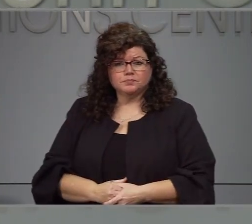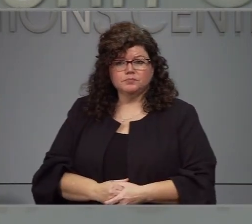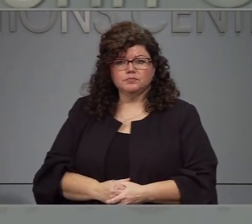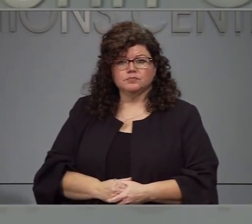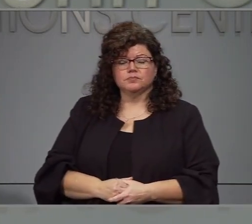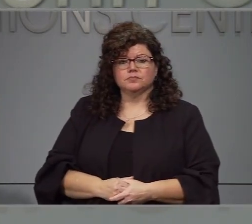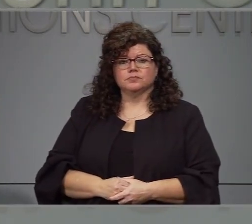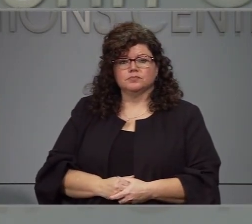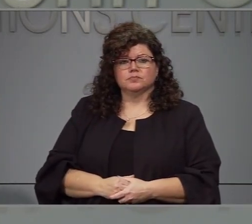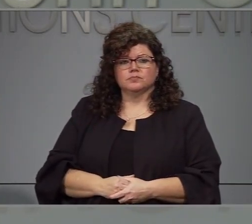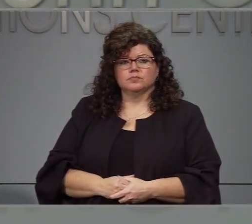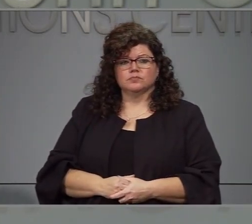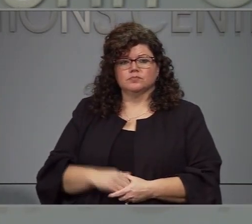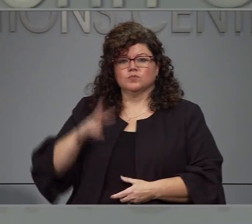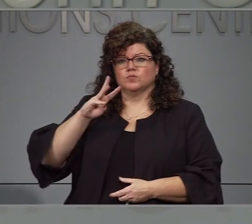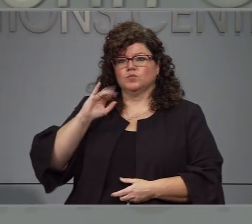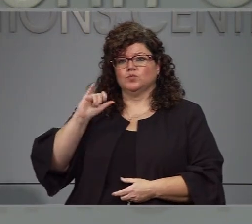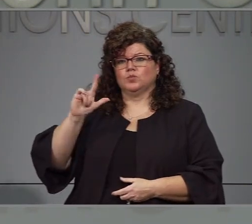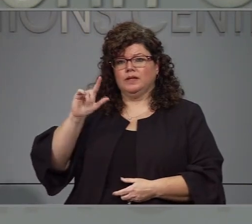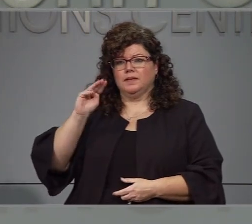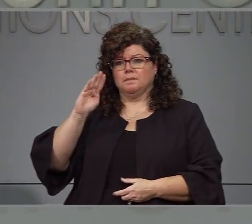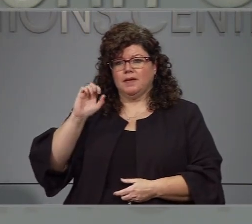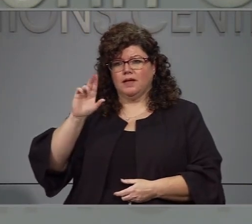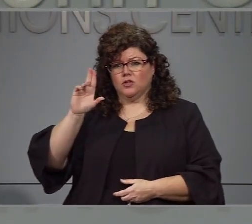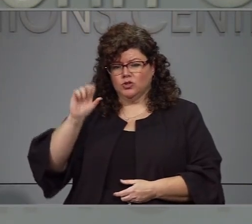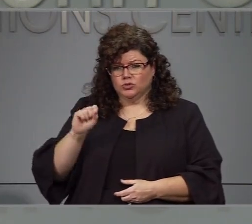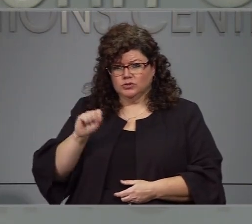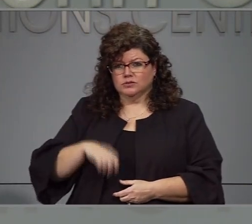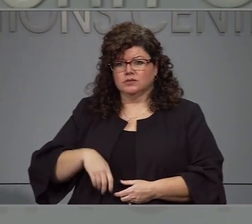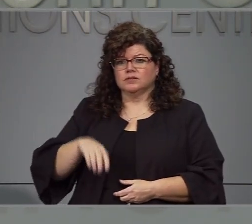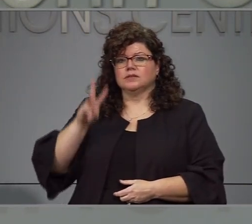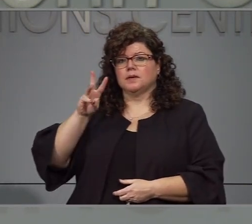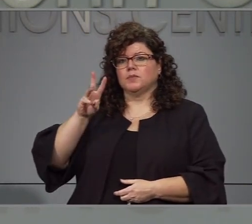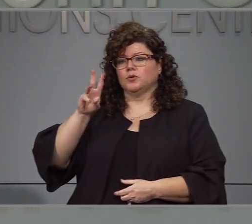Our next question is from Will Michaels with WUNC.